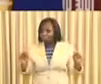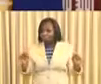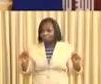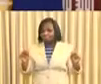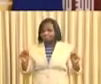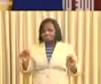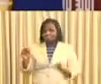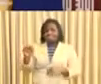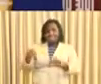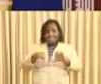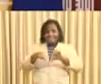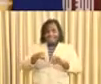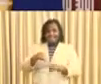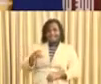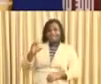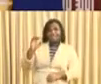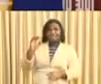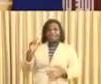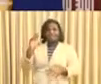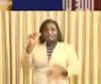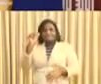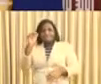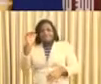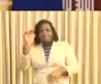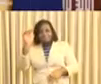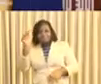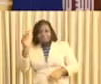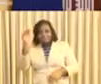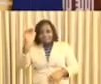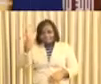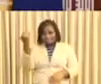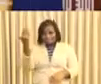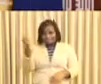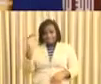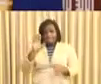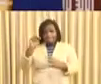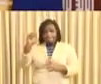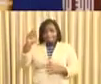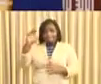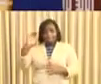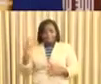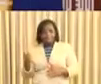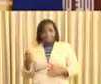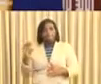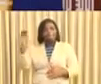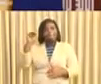March 2020, effective tomorrow, 1 a.m., Monday, the 27th of April.